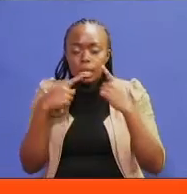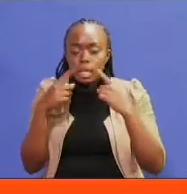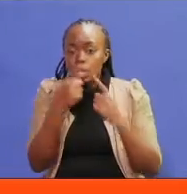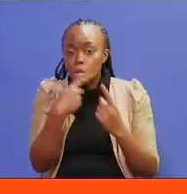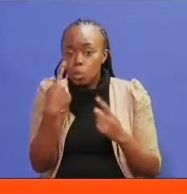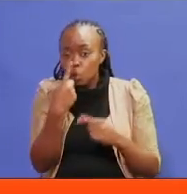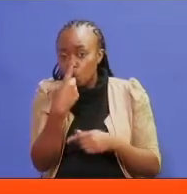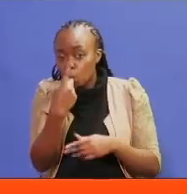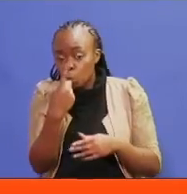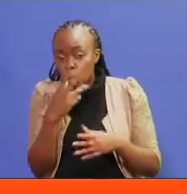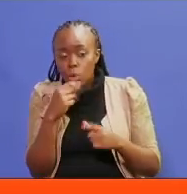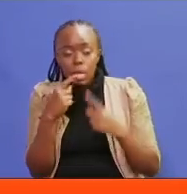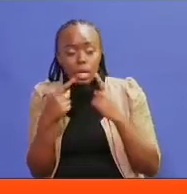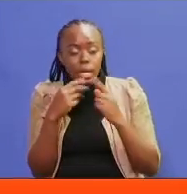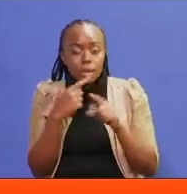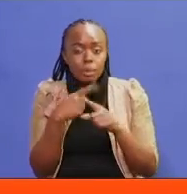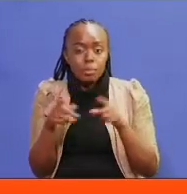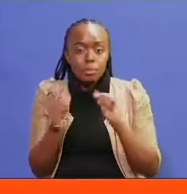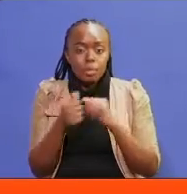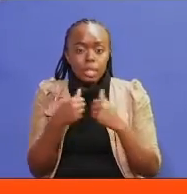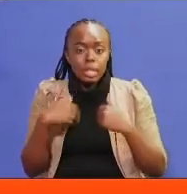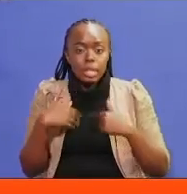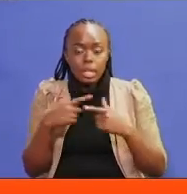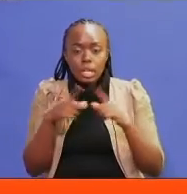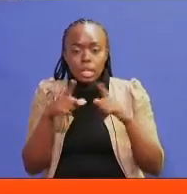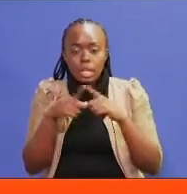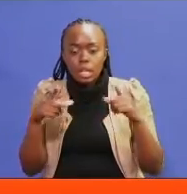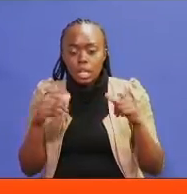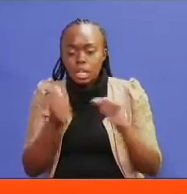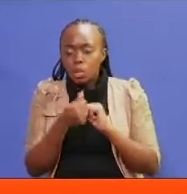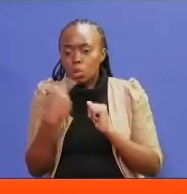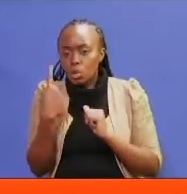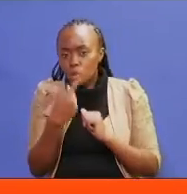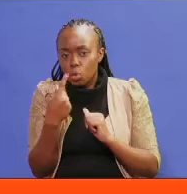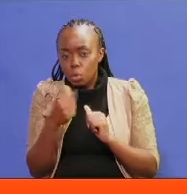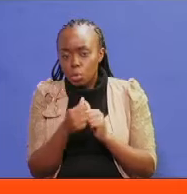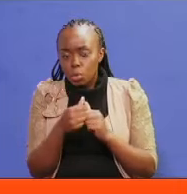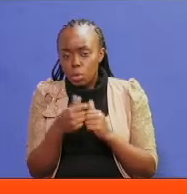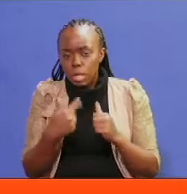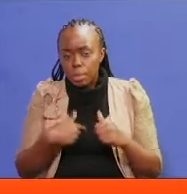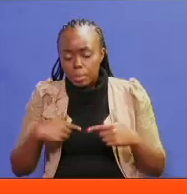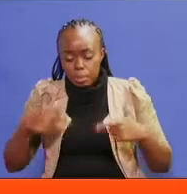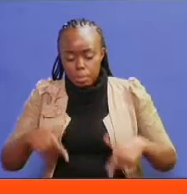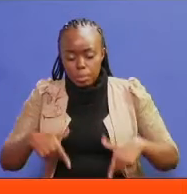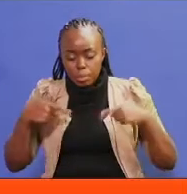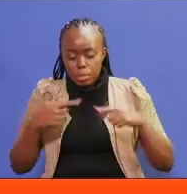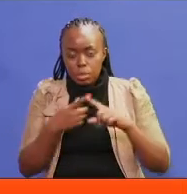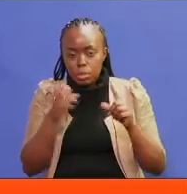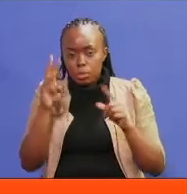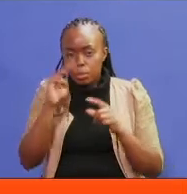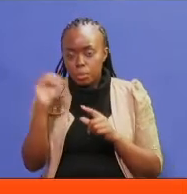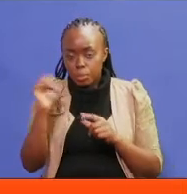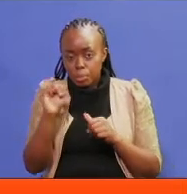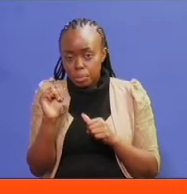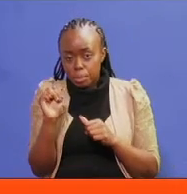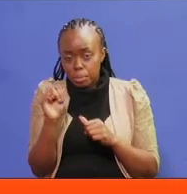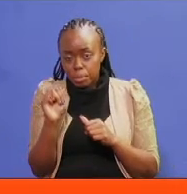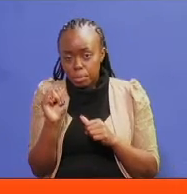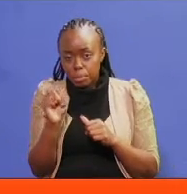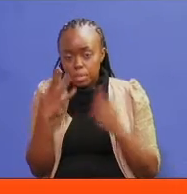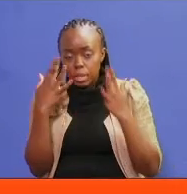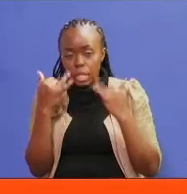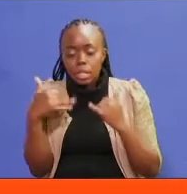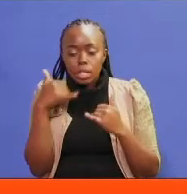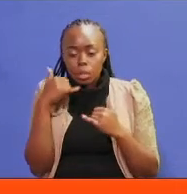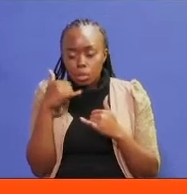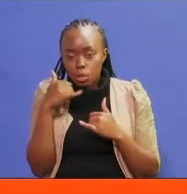Only one of them spoke, but in Comoros language only. Mimi ni mkazi wa Malindi, Majengo. Nimepigiwa